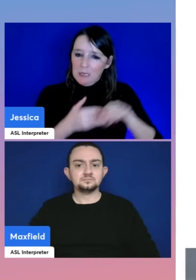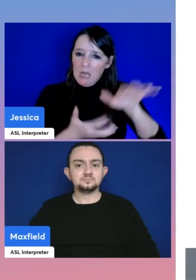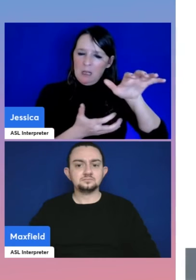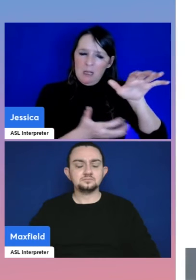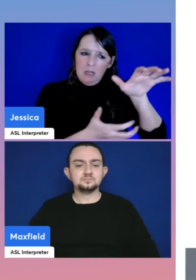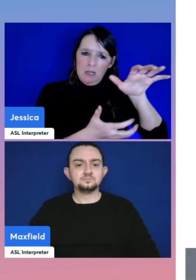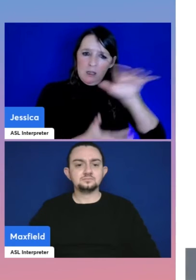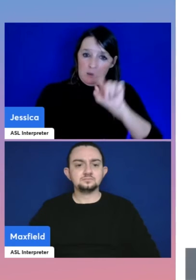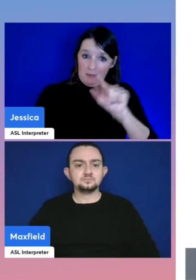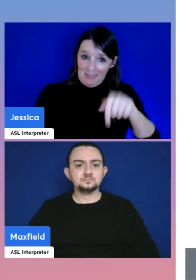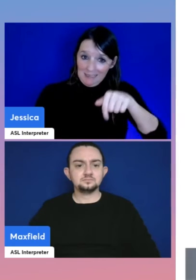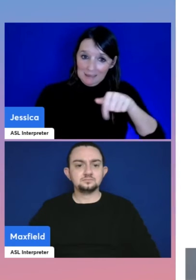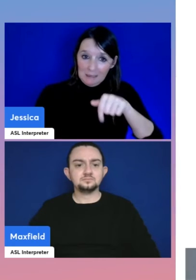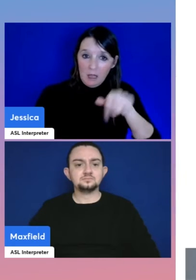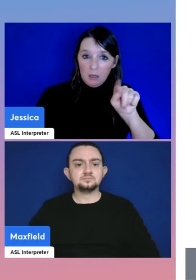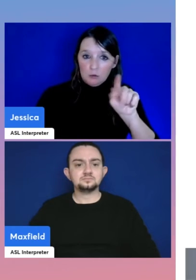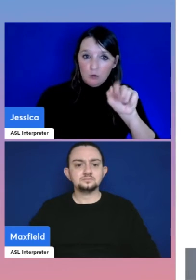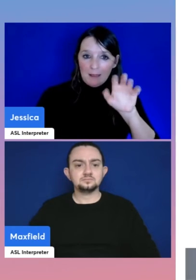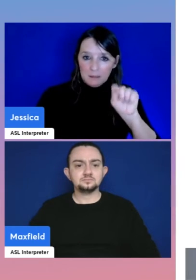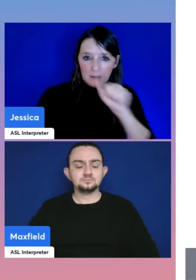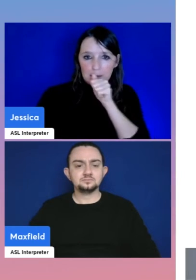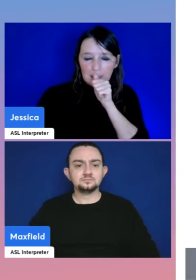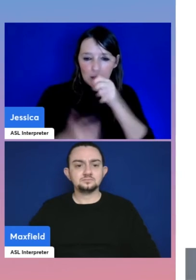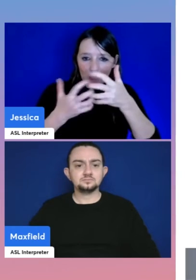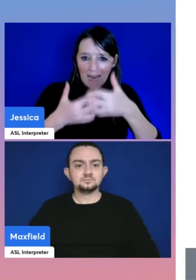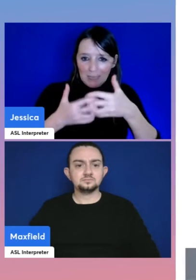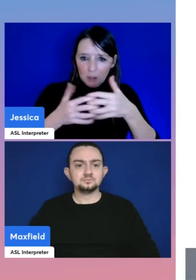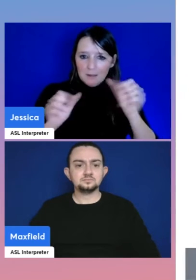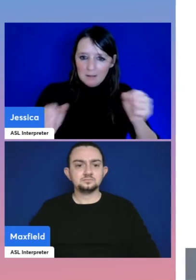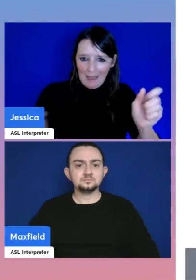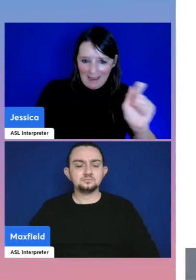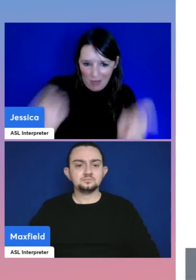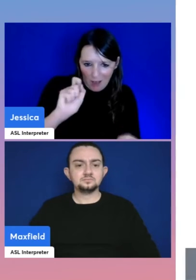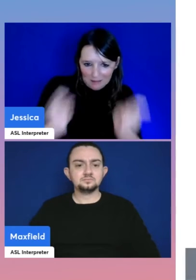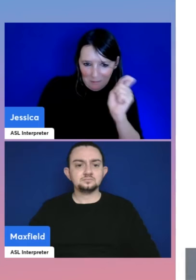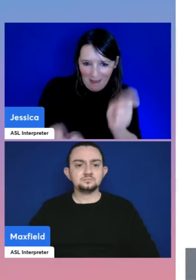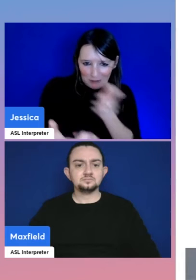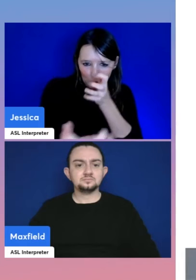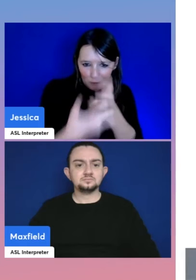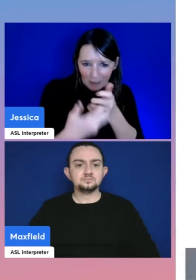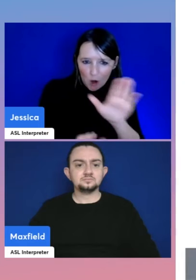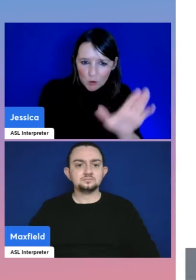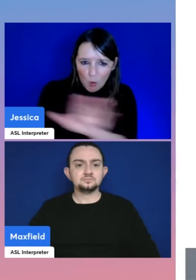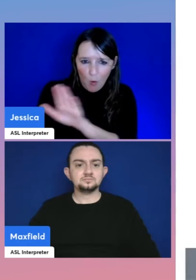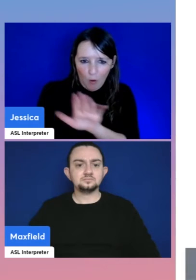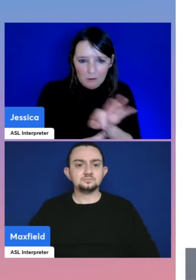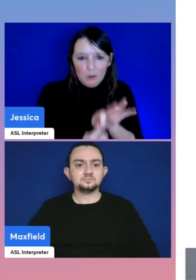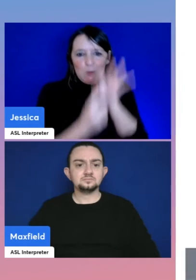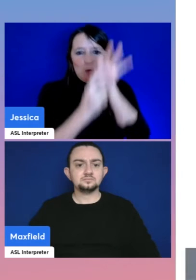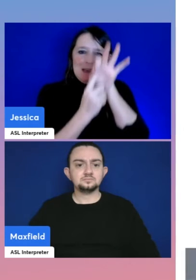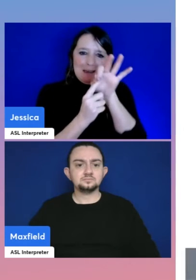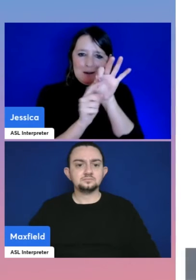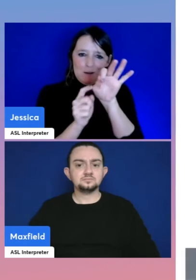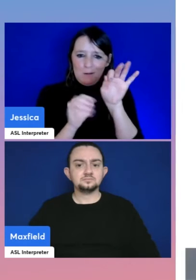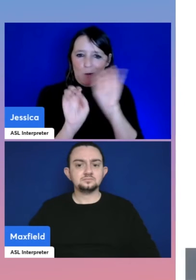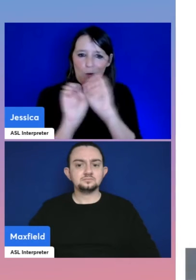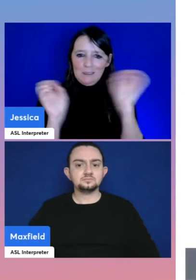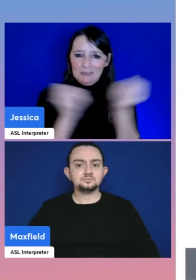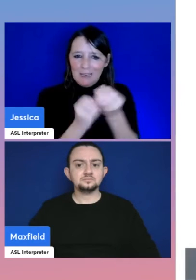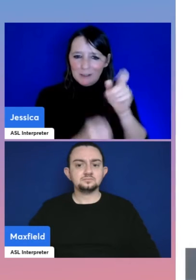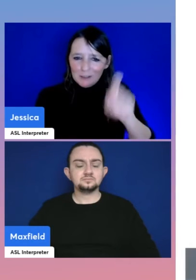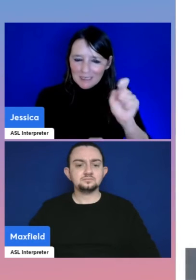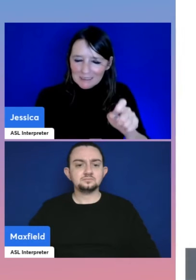Transit Secrets Engine can be customized to suit unique organizational needs, offering a more adaptable